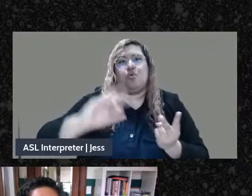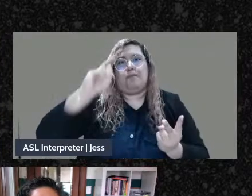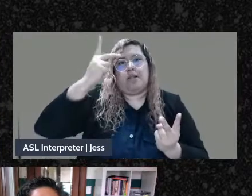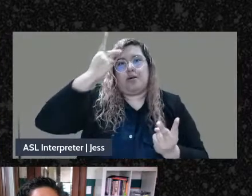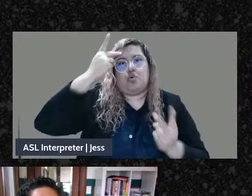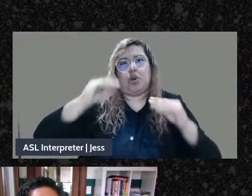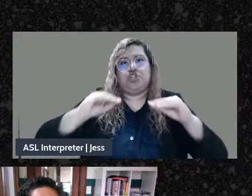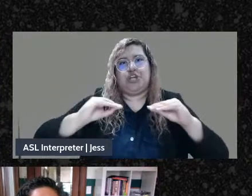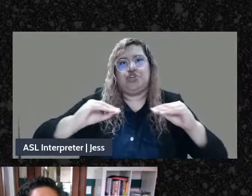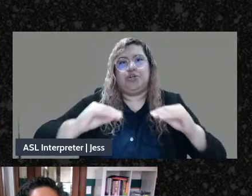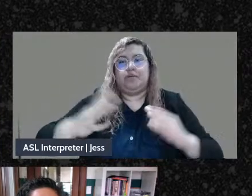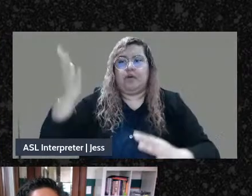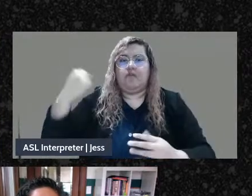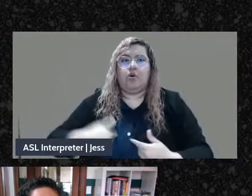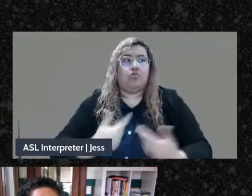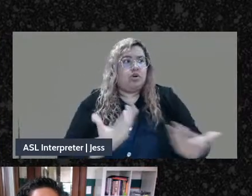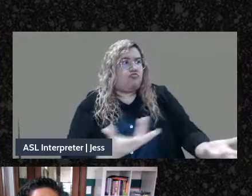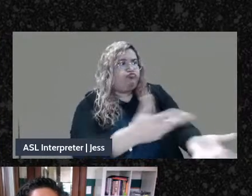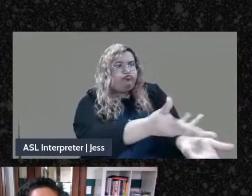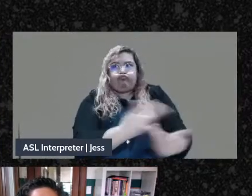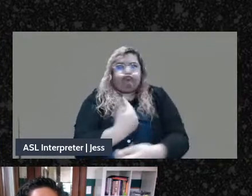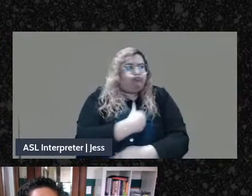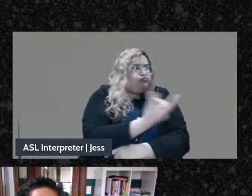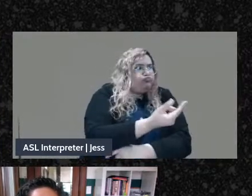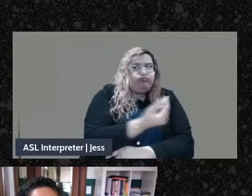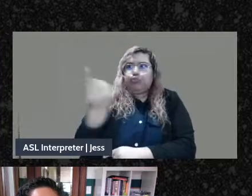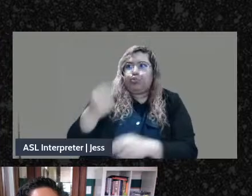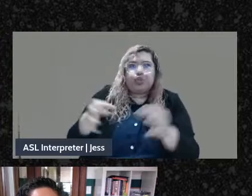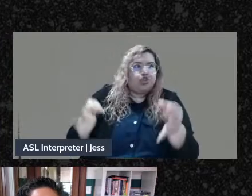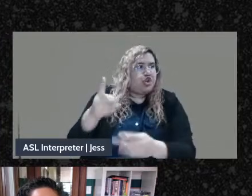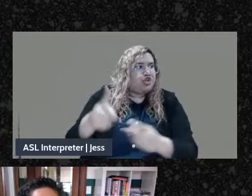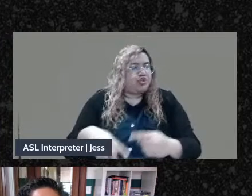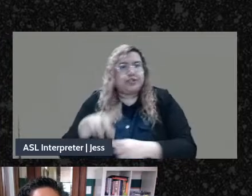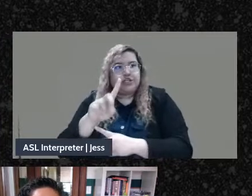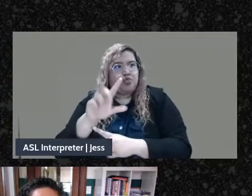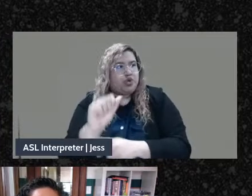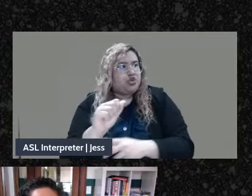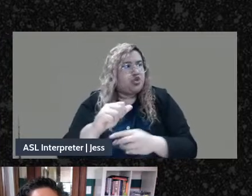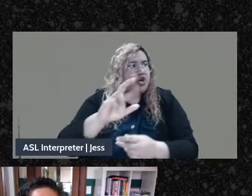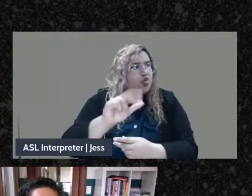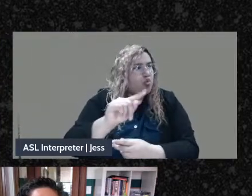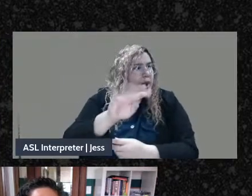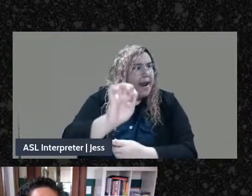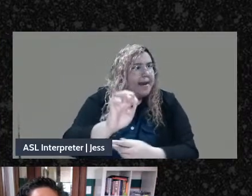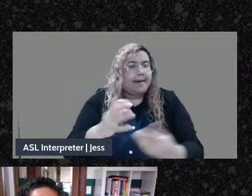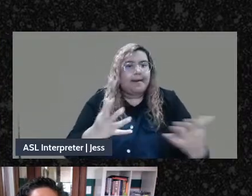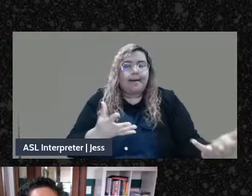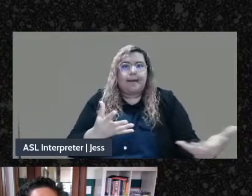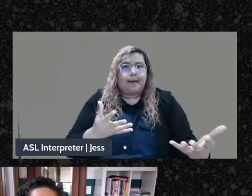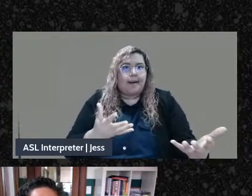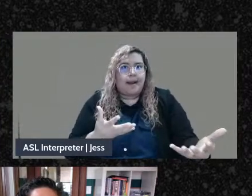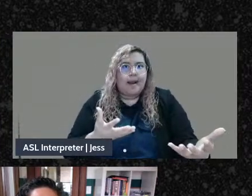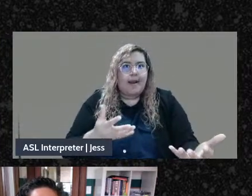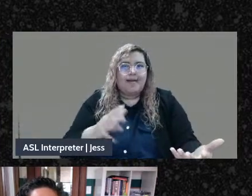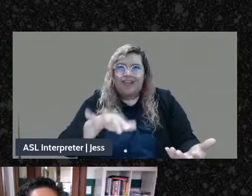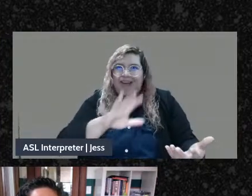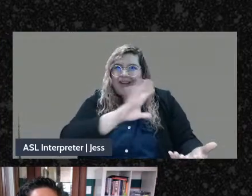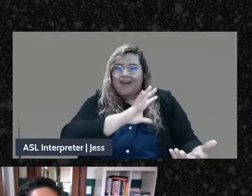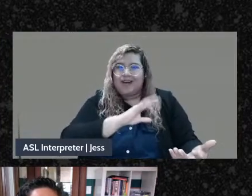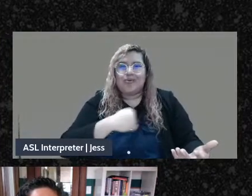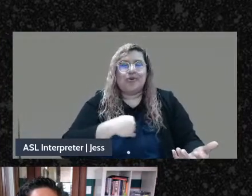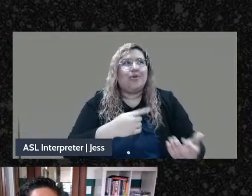we could be like, yo, what y'all want to do with the judges and the district attorney race, we had to like do a full